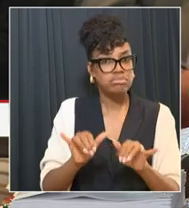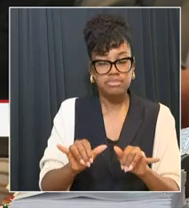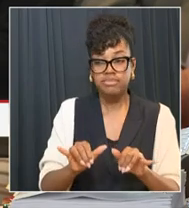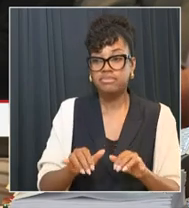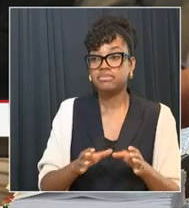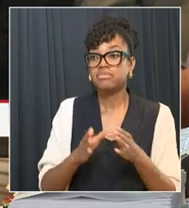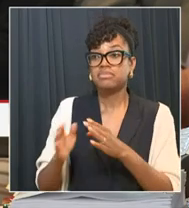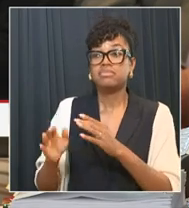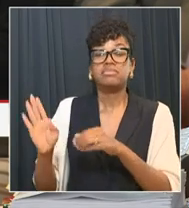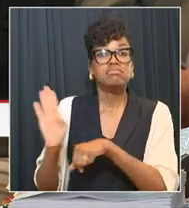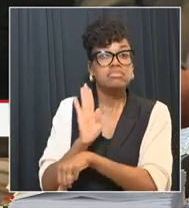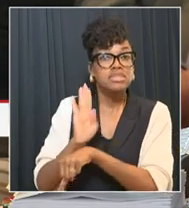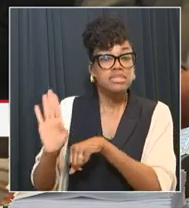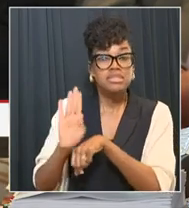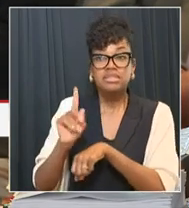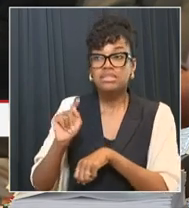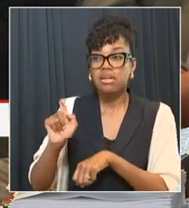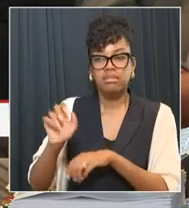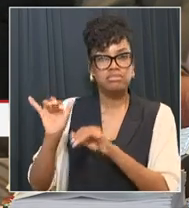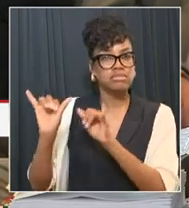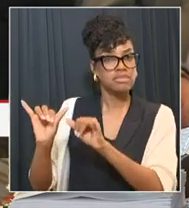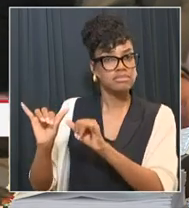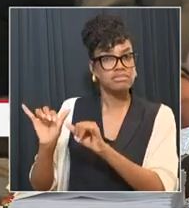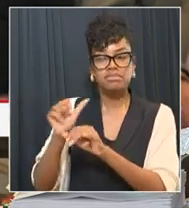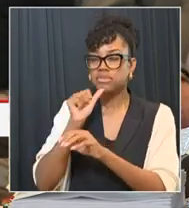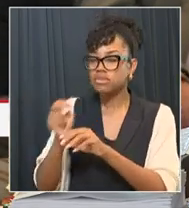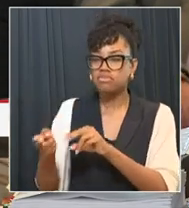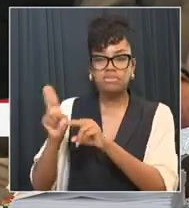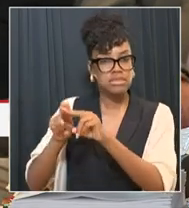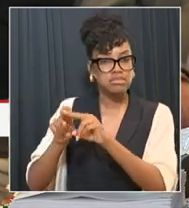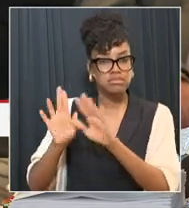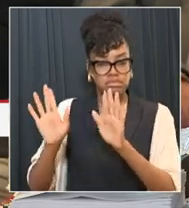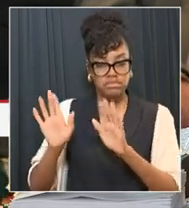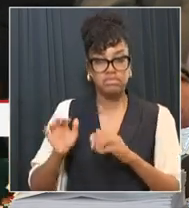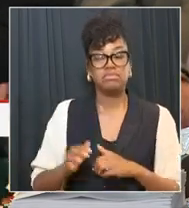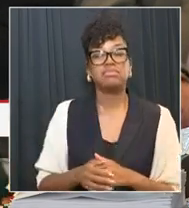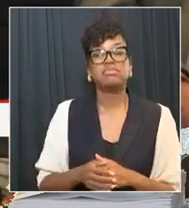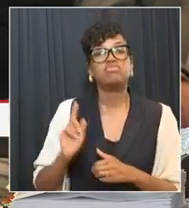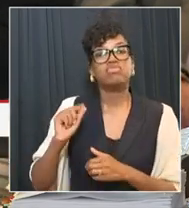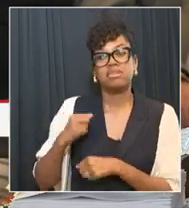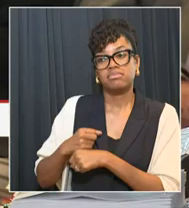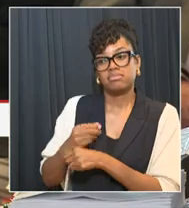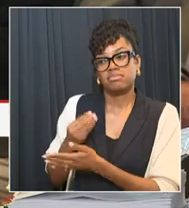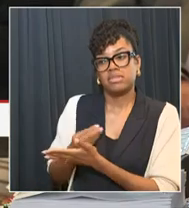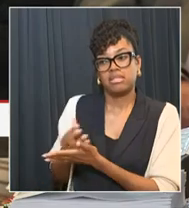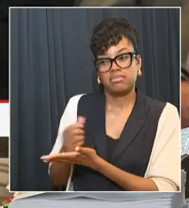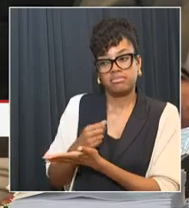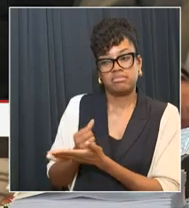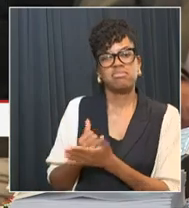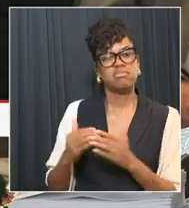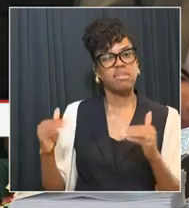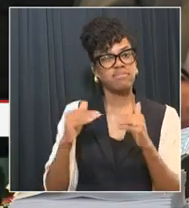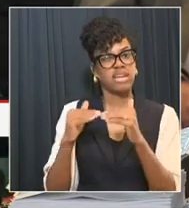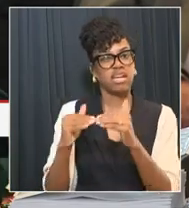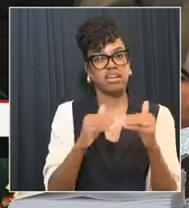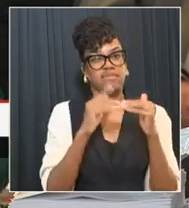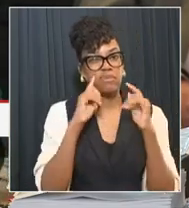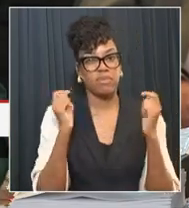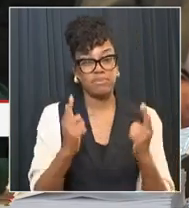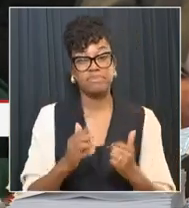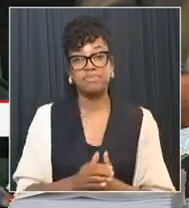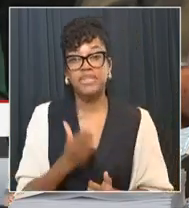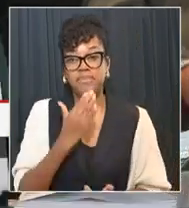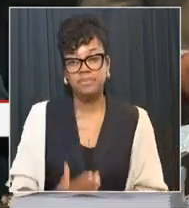property taxes, and with being fair across the board. Thank you.